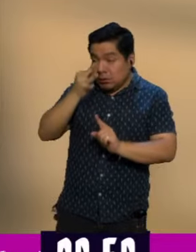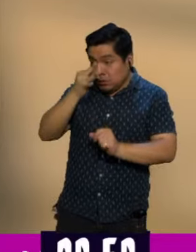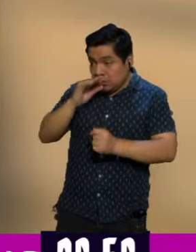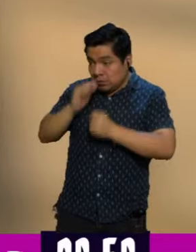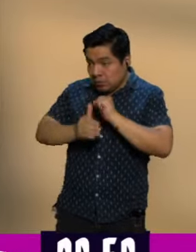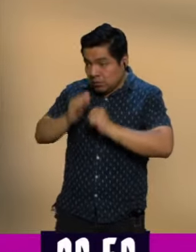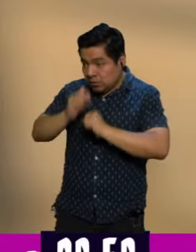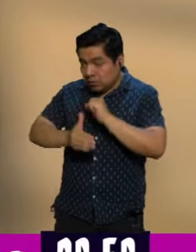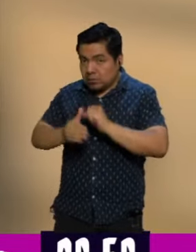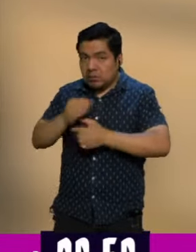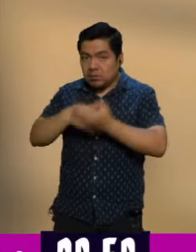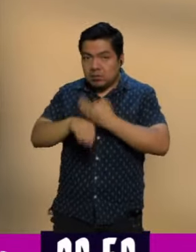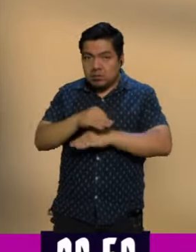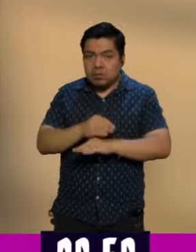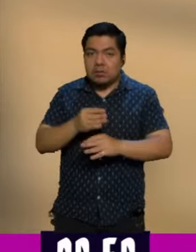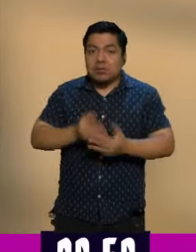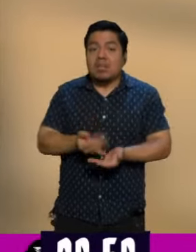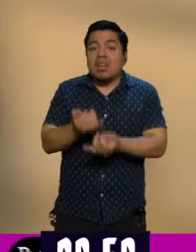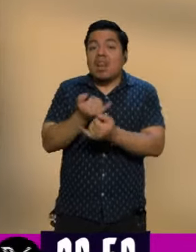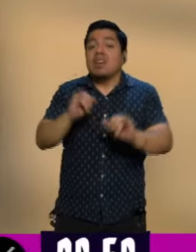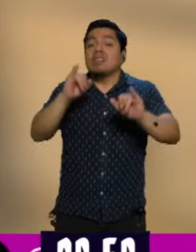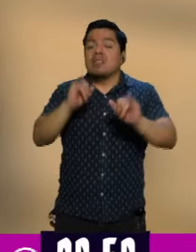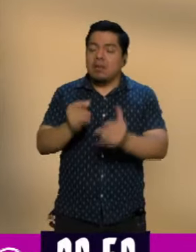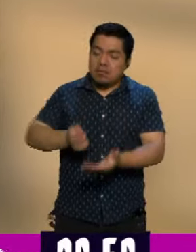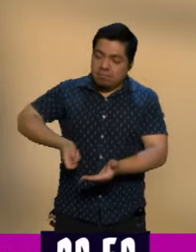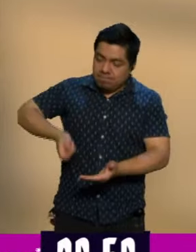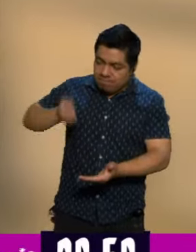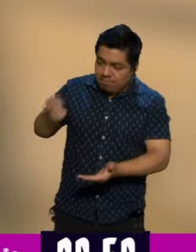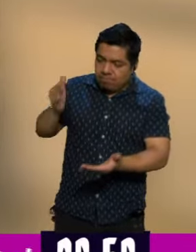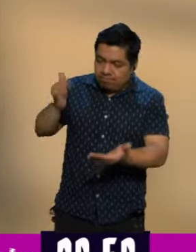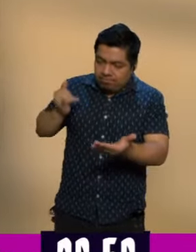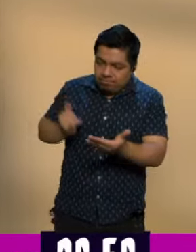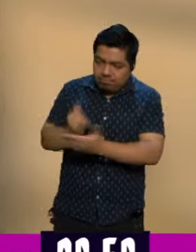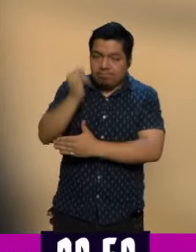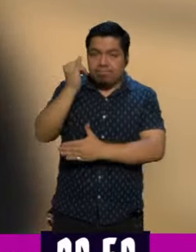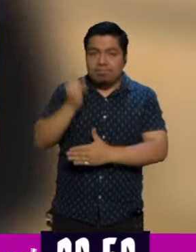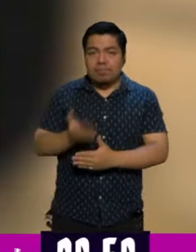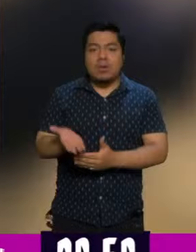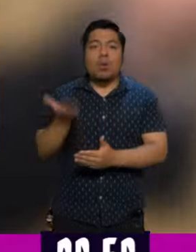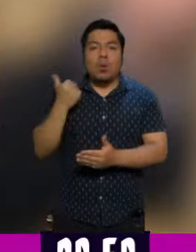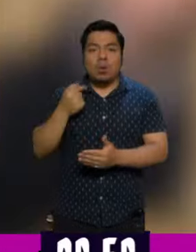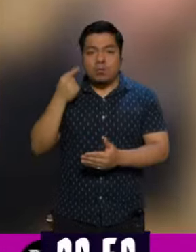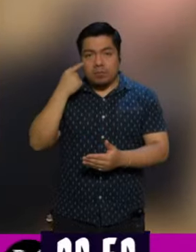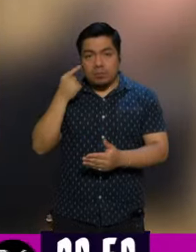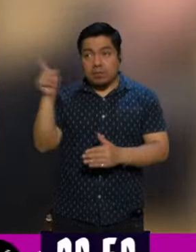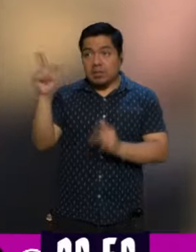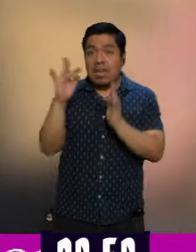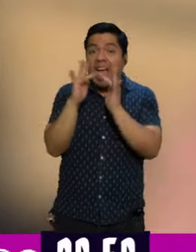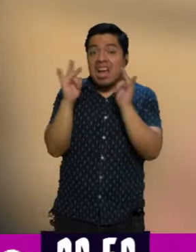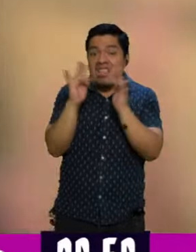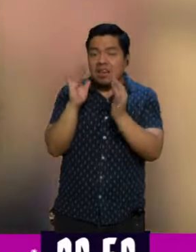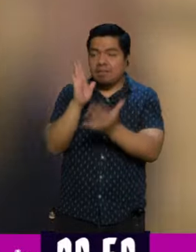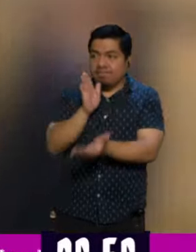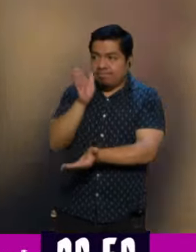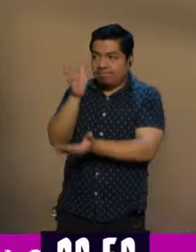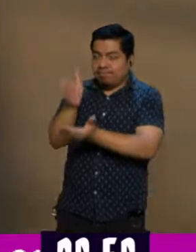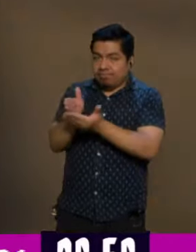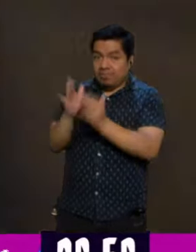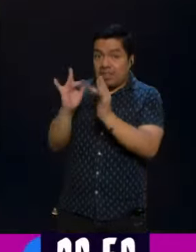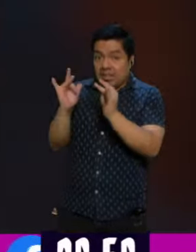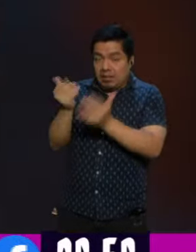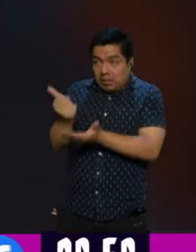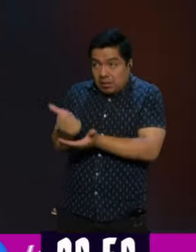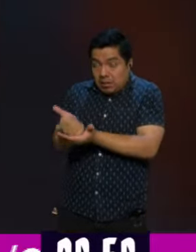the Declaration of Independence, here he is asked now to go to France to get the French